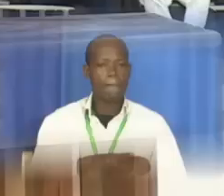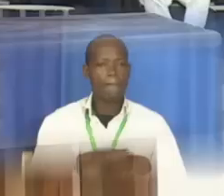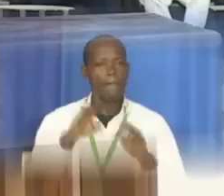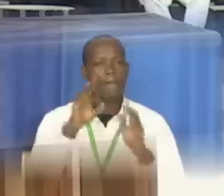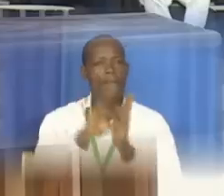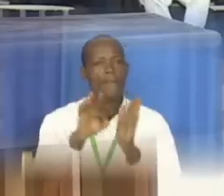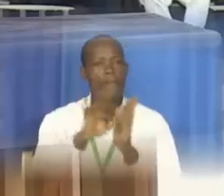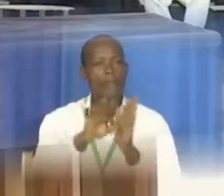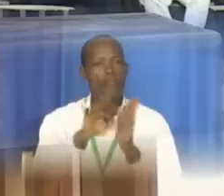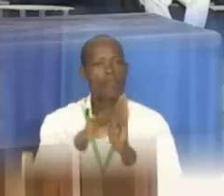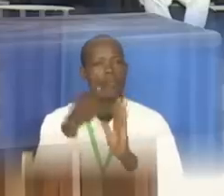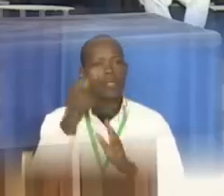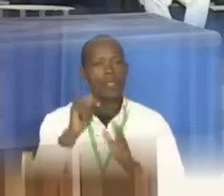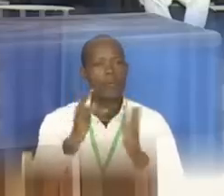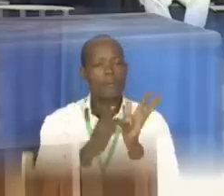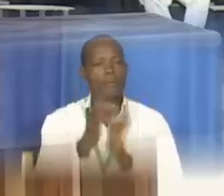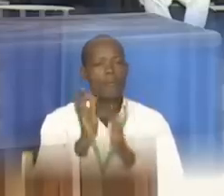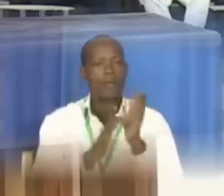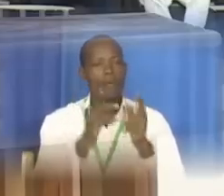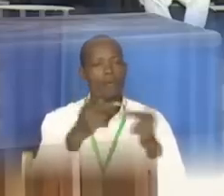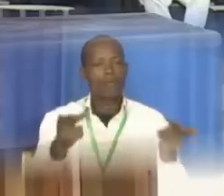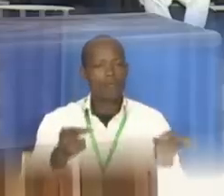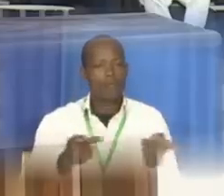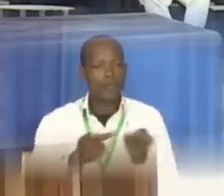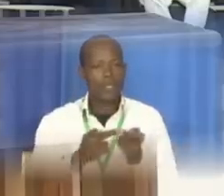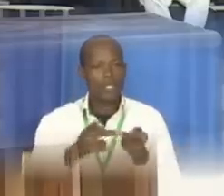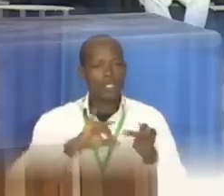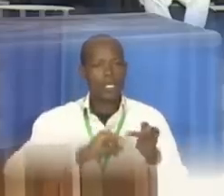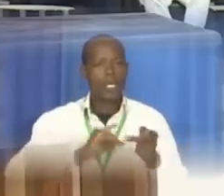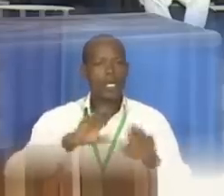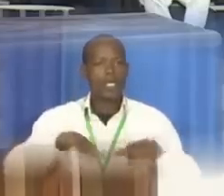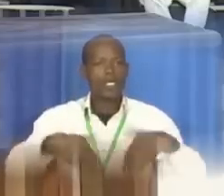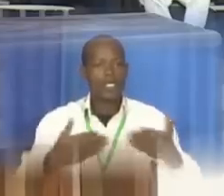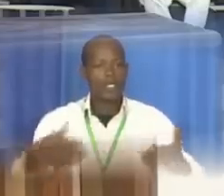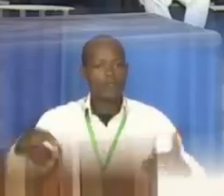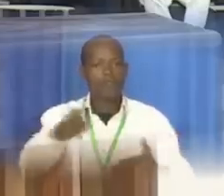Included in the Bible passage or passages I gave you for